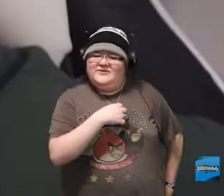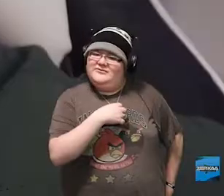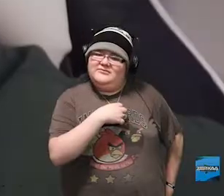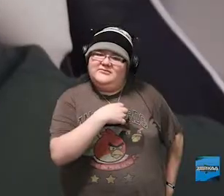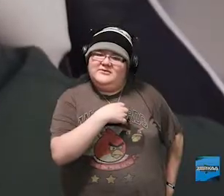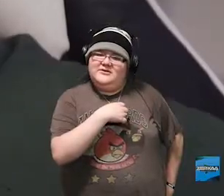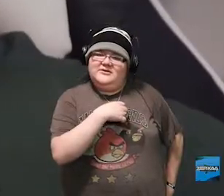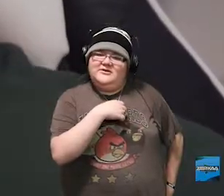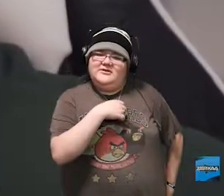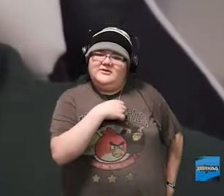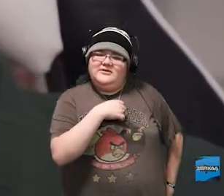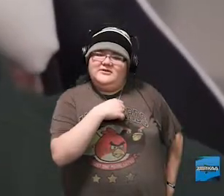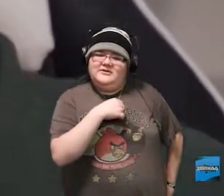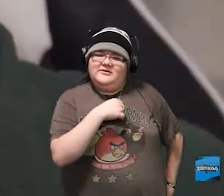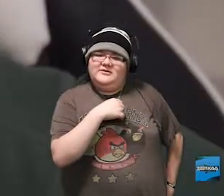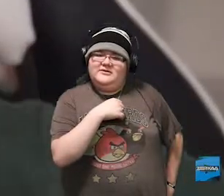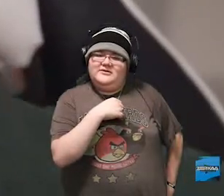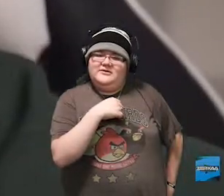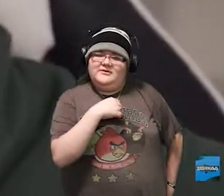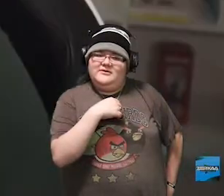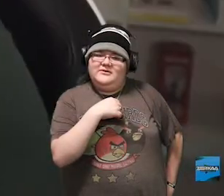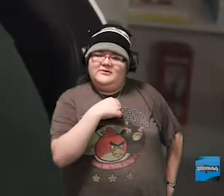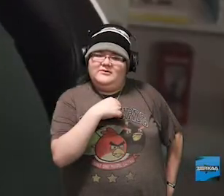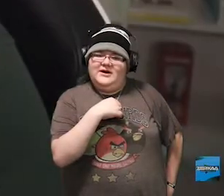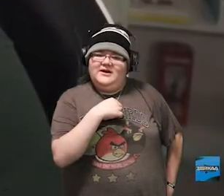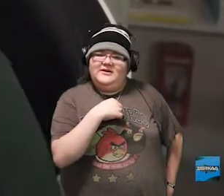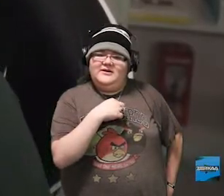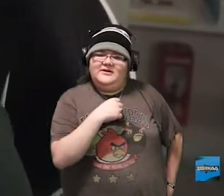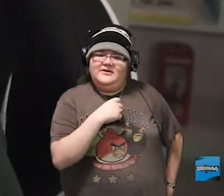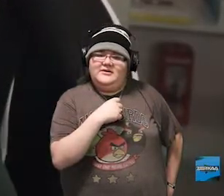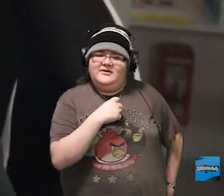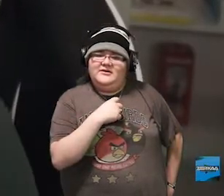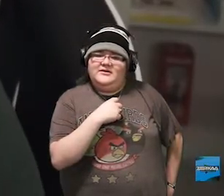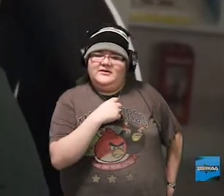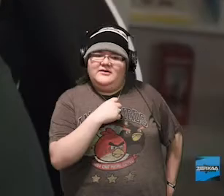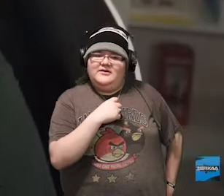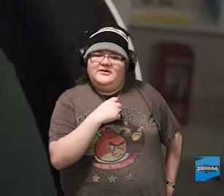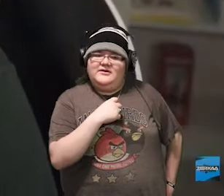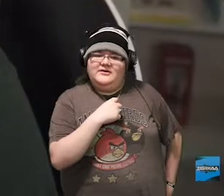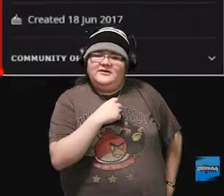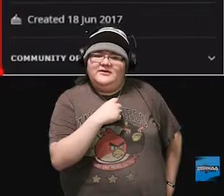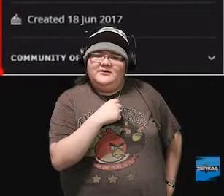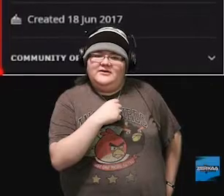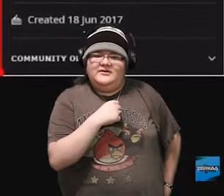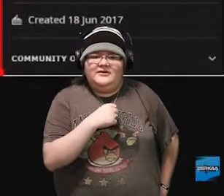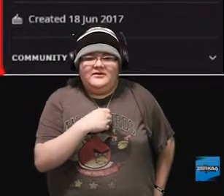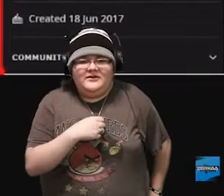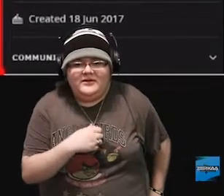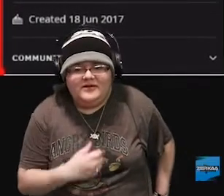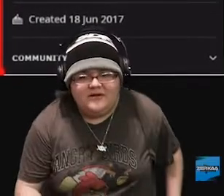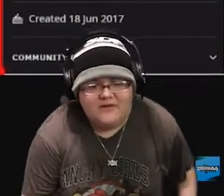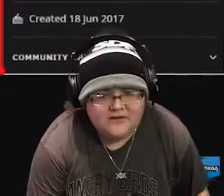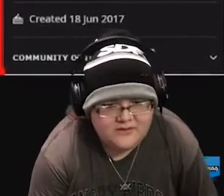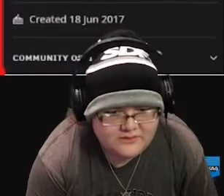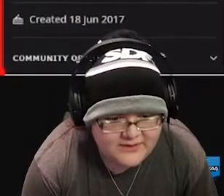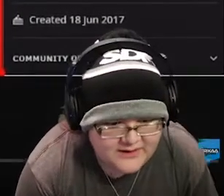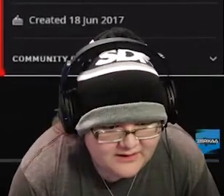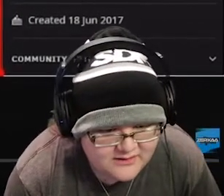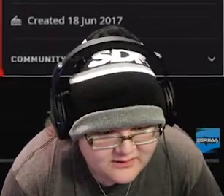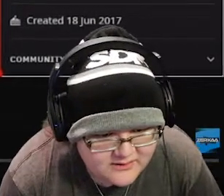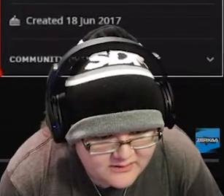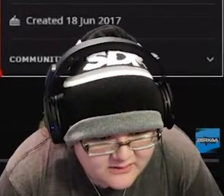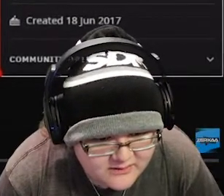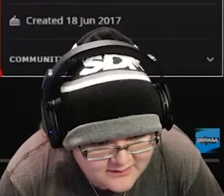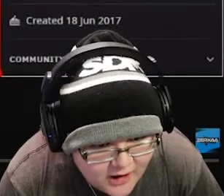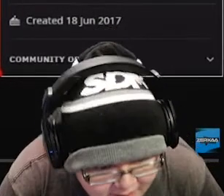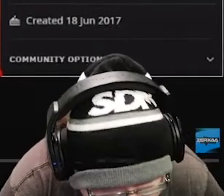current Reddit. You want to see this? Yeah, you want to see this? You want to see a fun fact? Look who what was first to the subreddit hype. Have a little look.